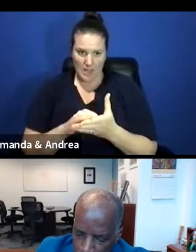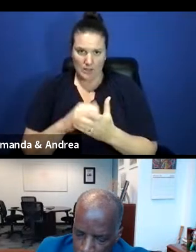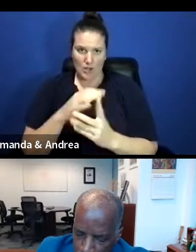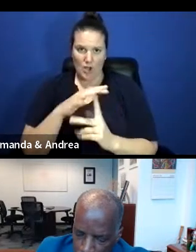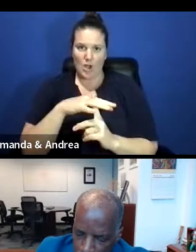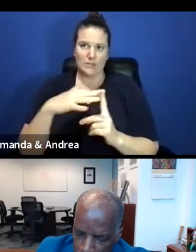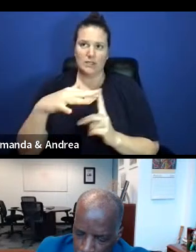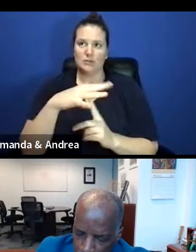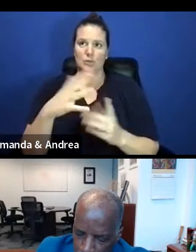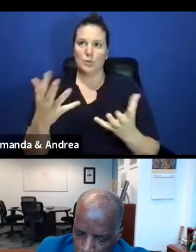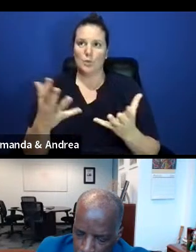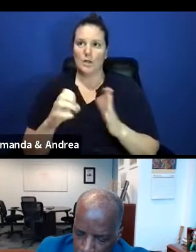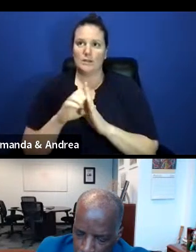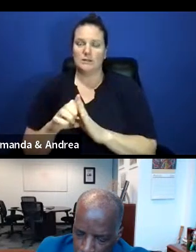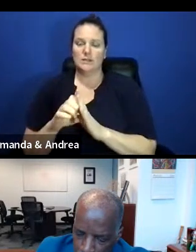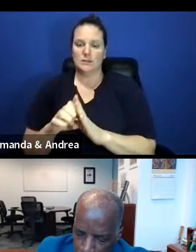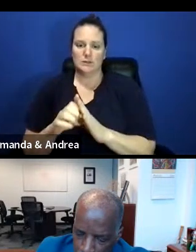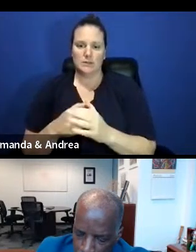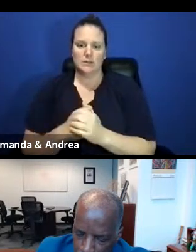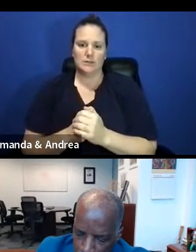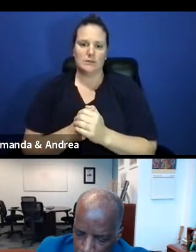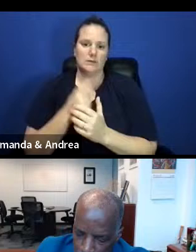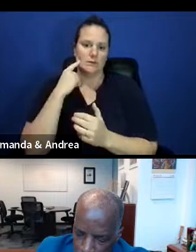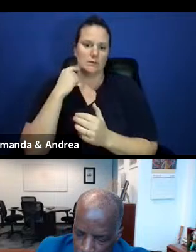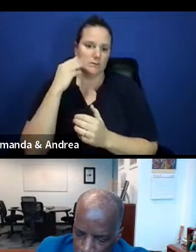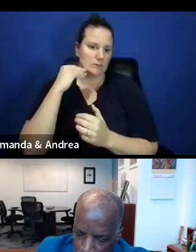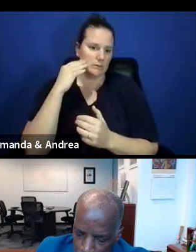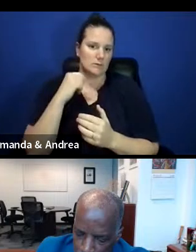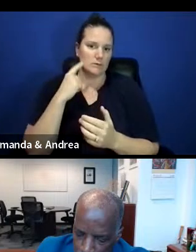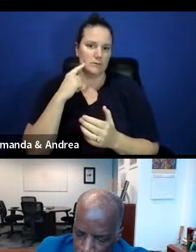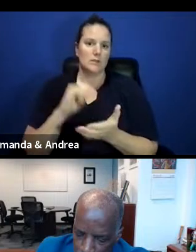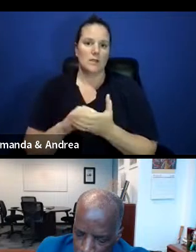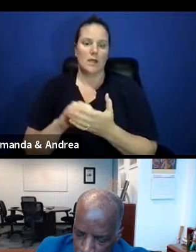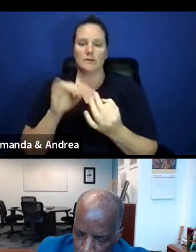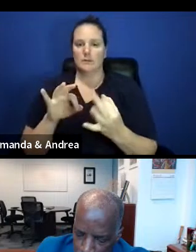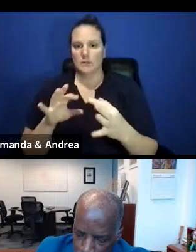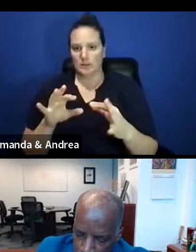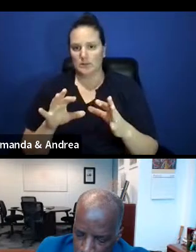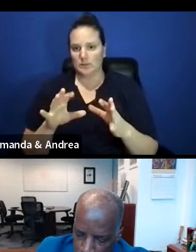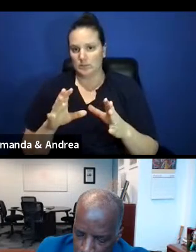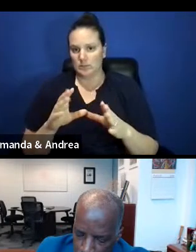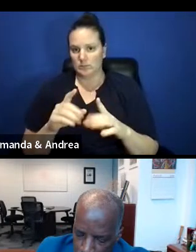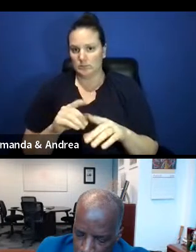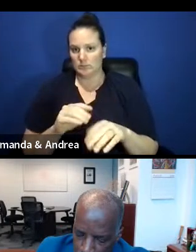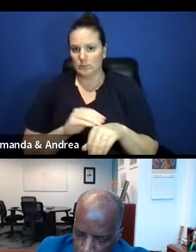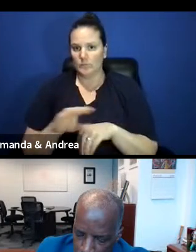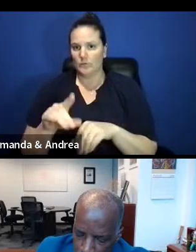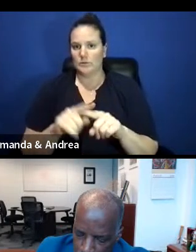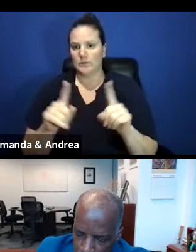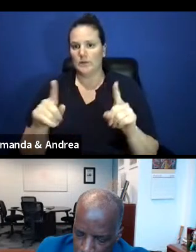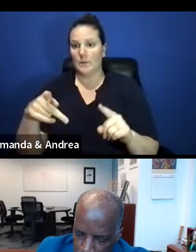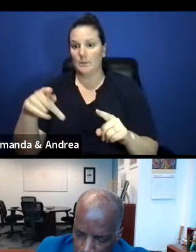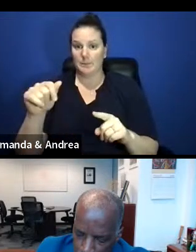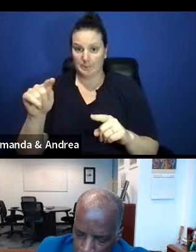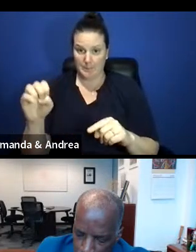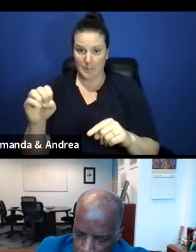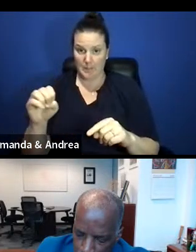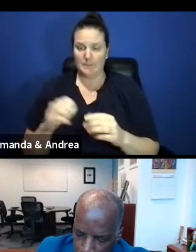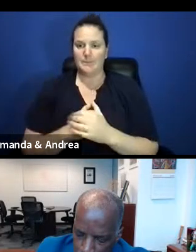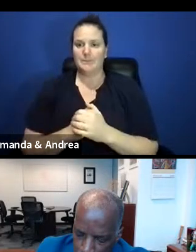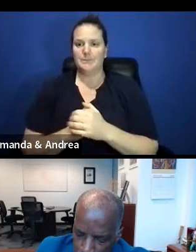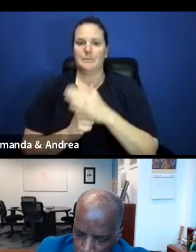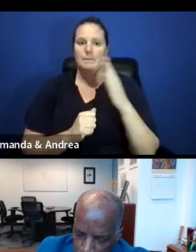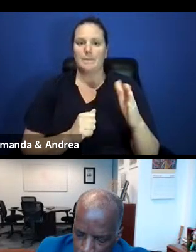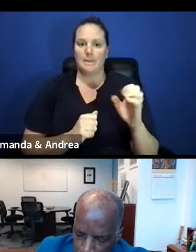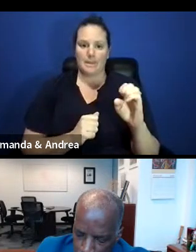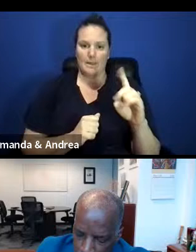examples have you been able to experience where input has made a difference. So I'll start with Pete, and then I would like to move back to